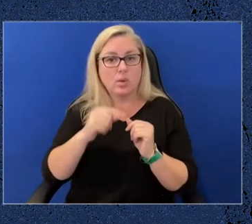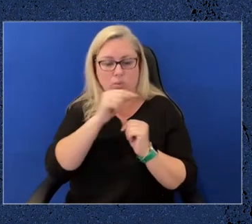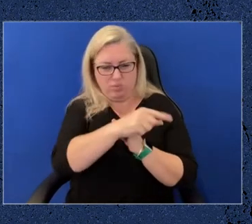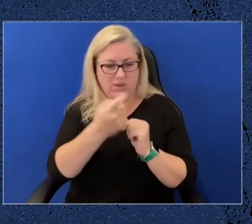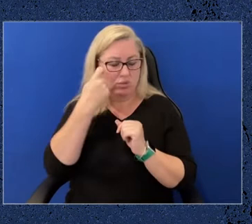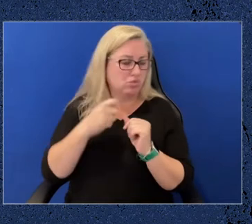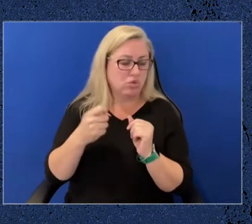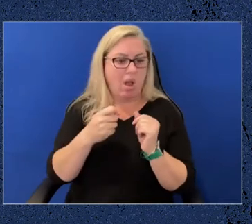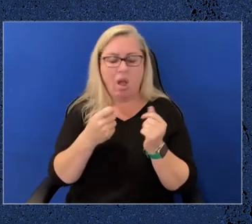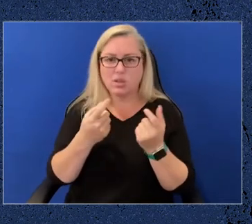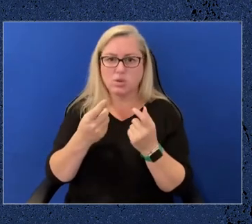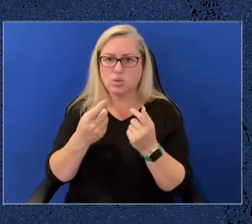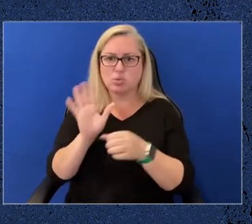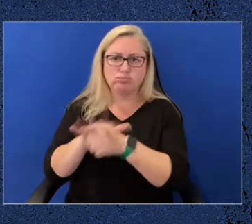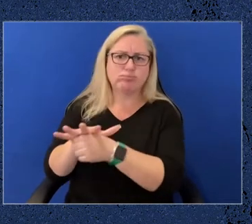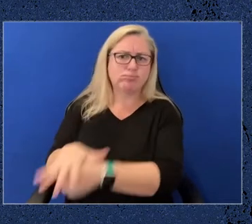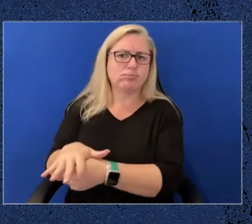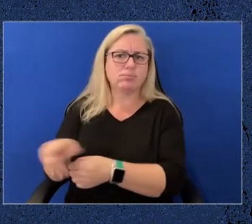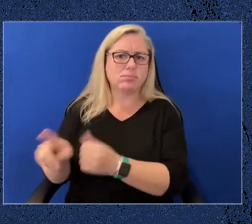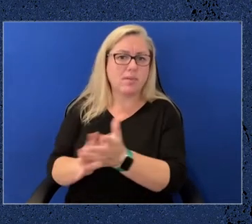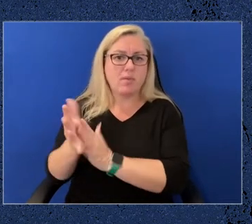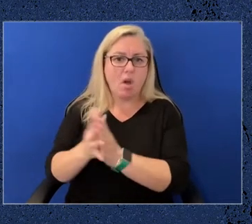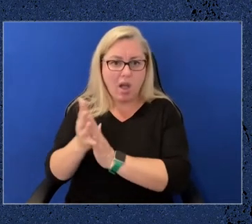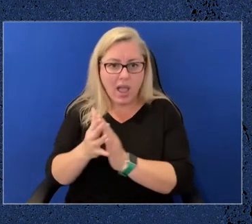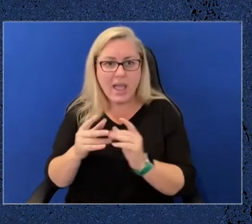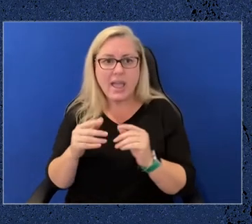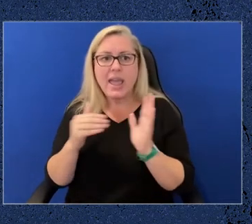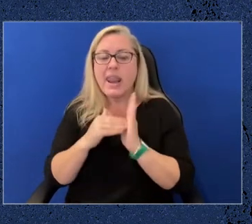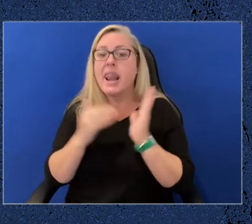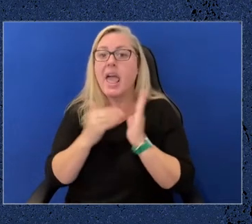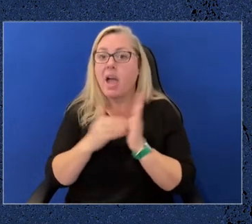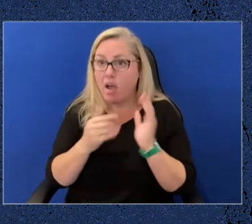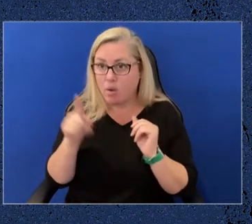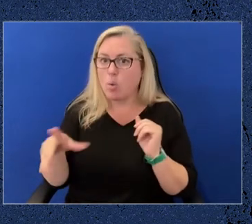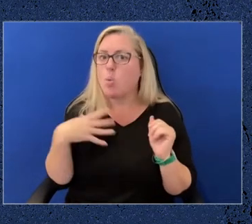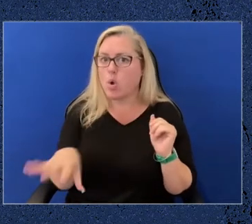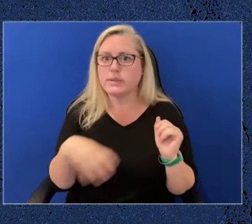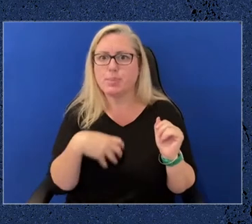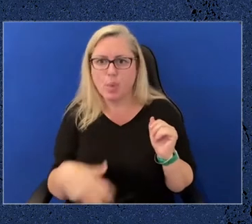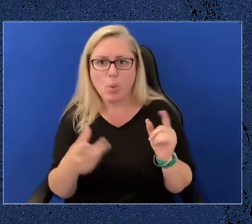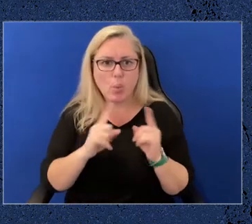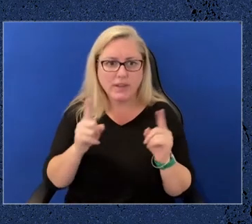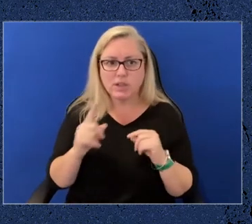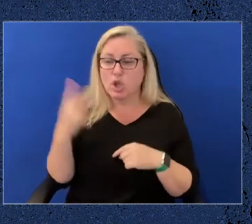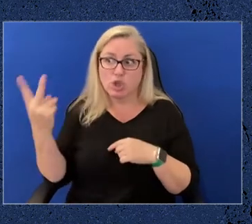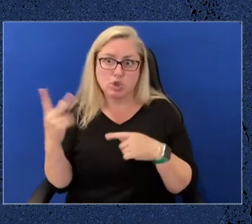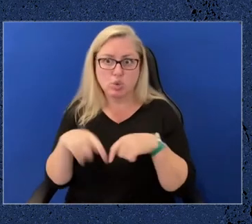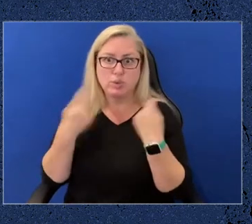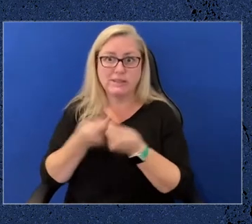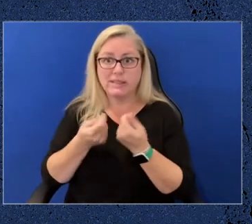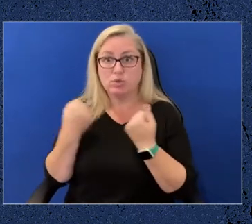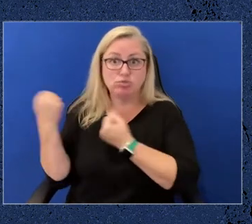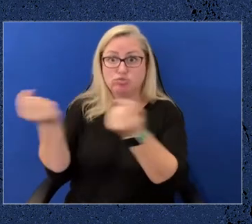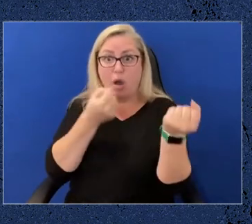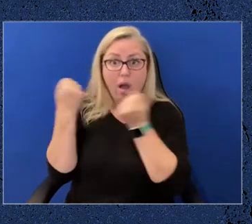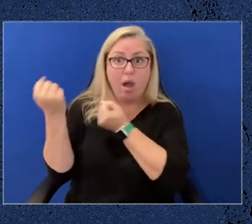it out. And now we've got this economic model where we want more done for less input. Mm. So we're having two teams driving around the Gippsland